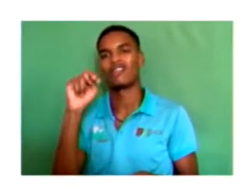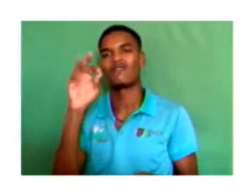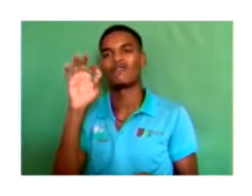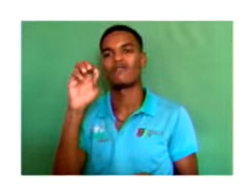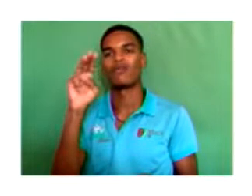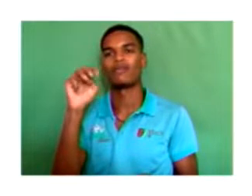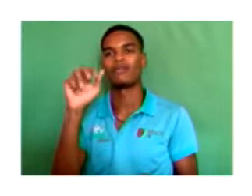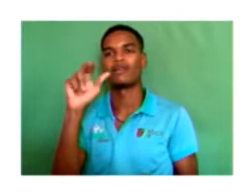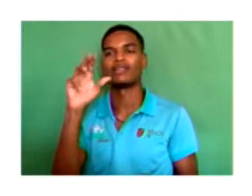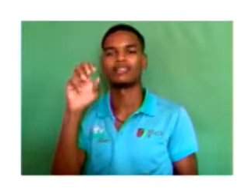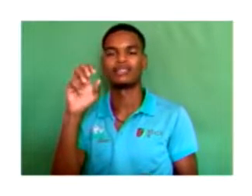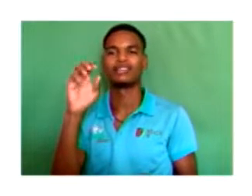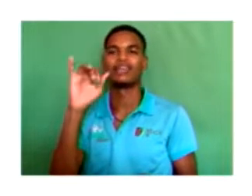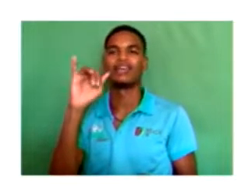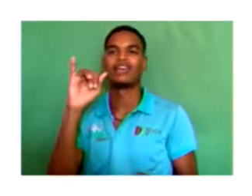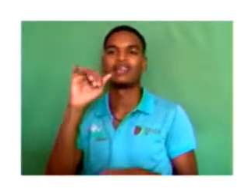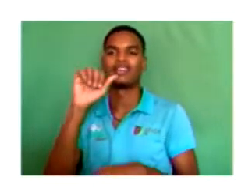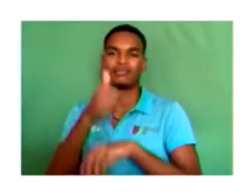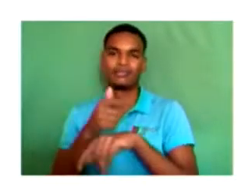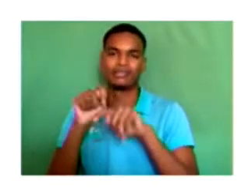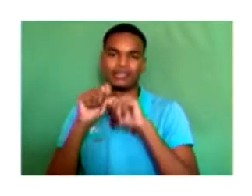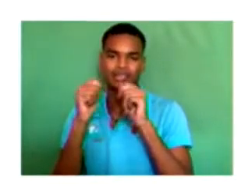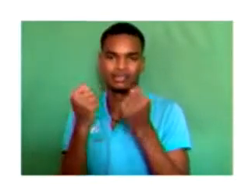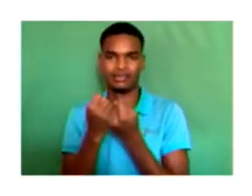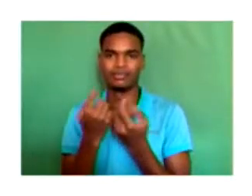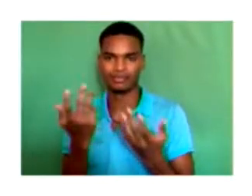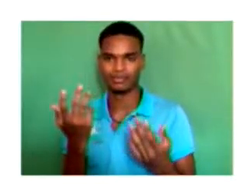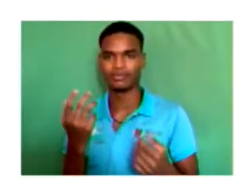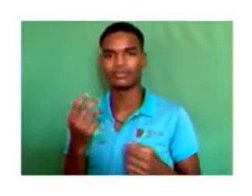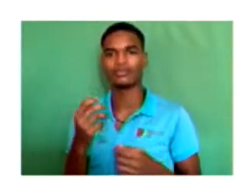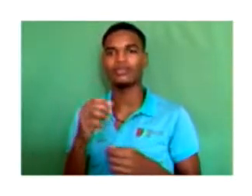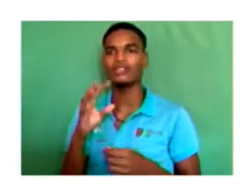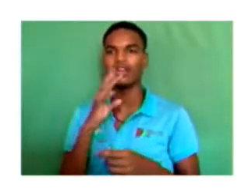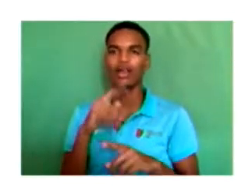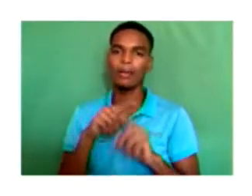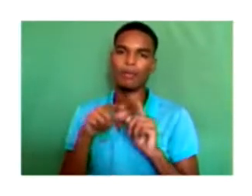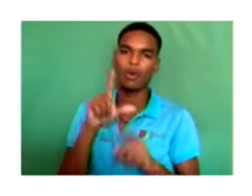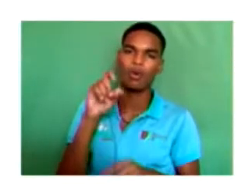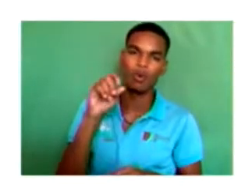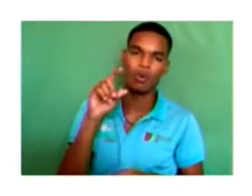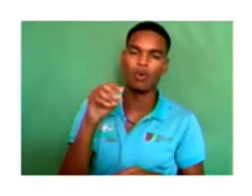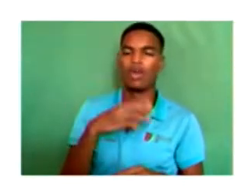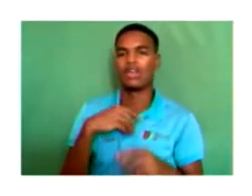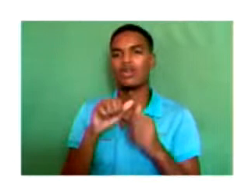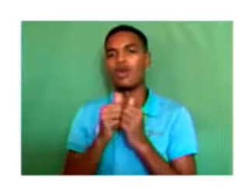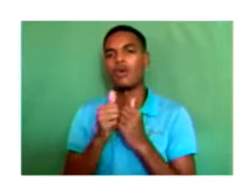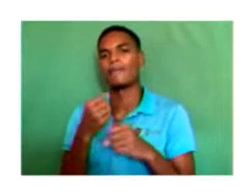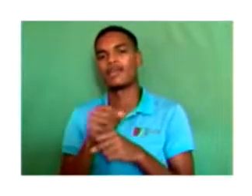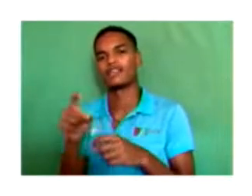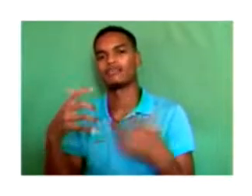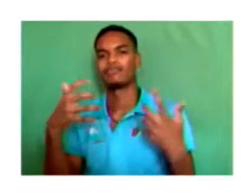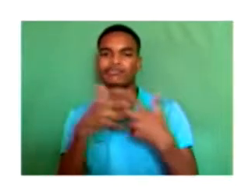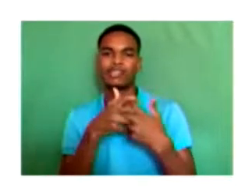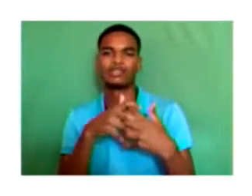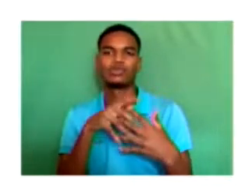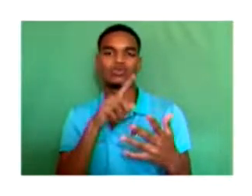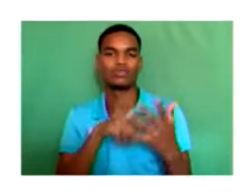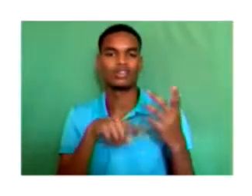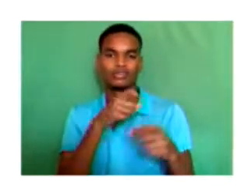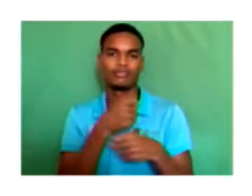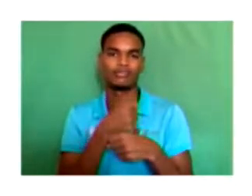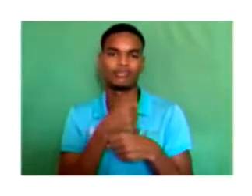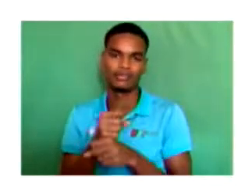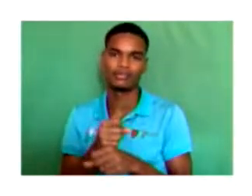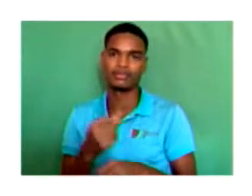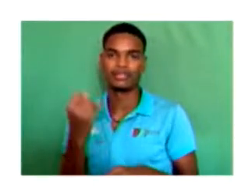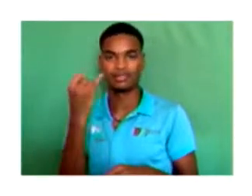what are the requirements for that logo and how can we make that fit the needs of the industry. And that's my contact if you want to contact me